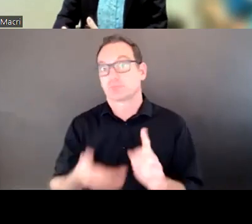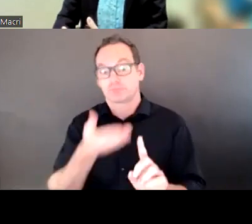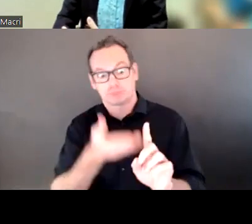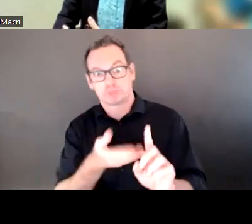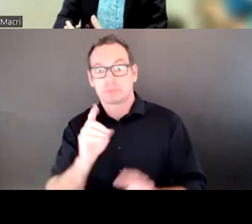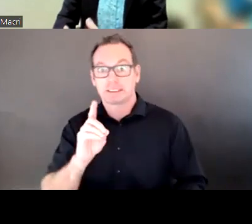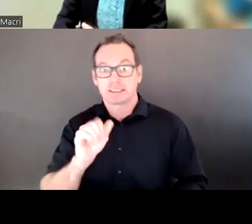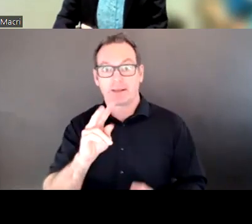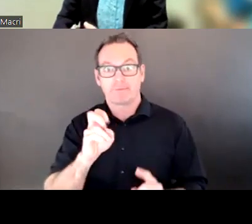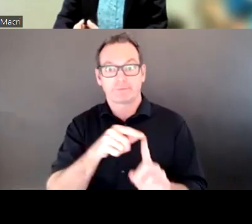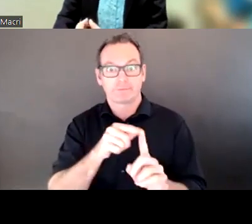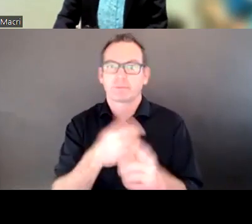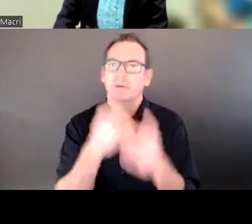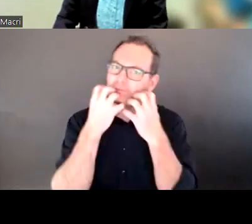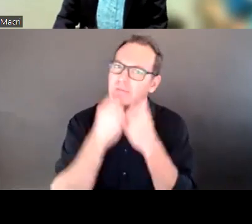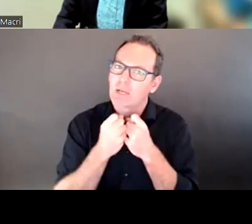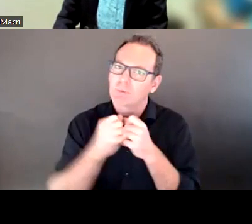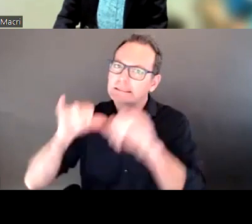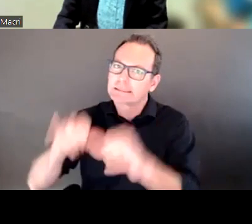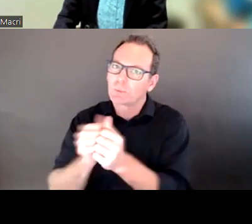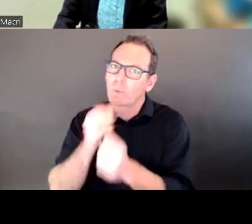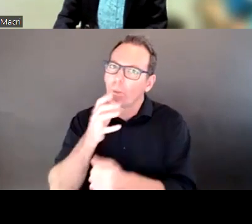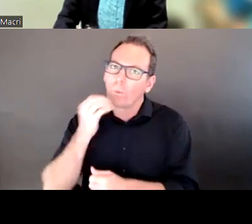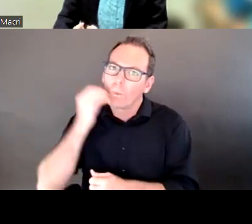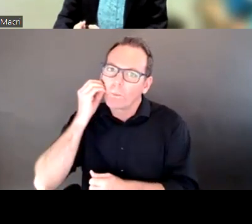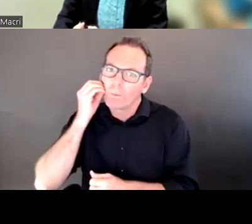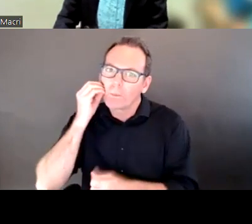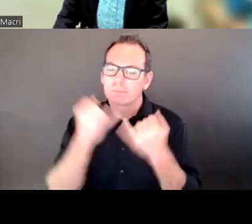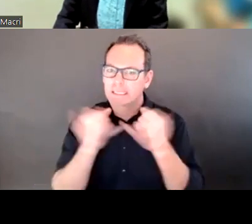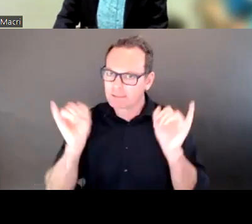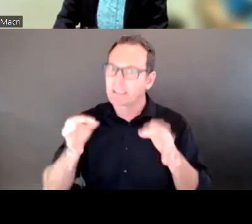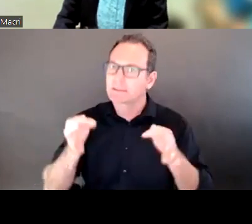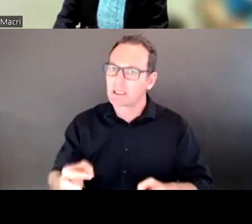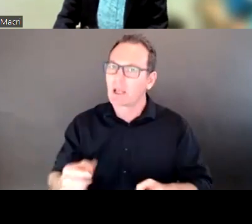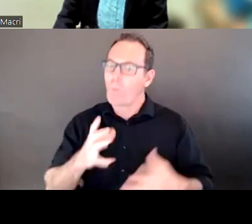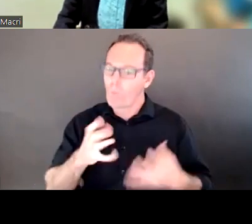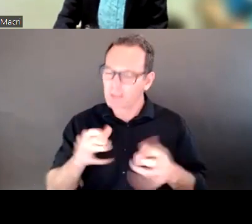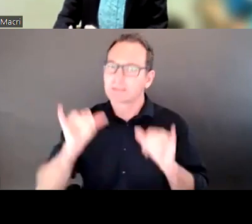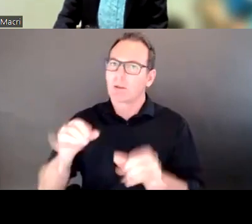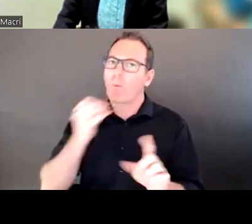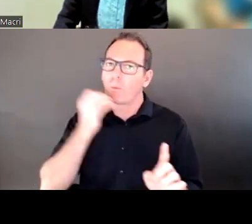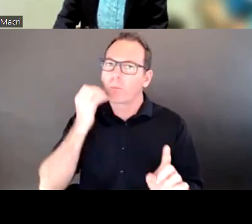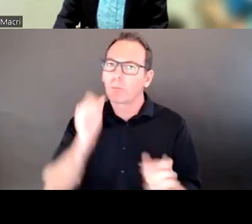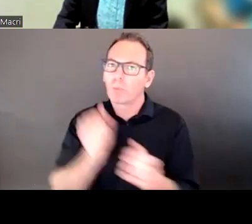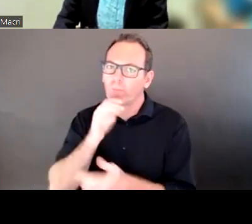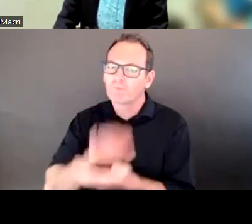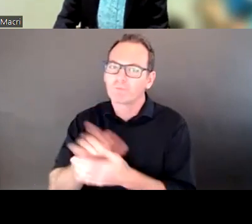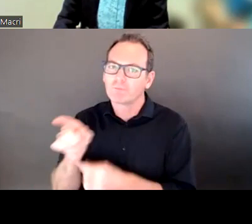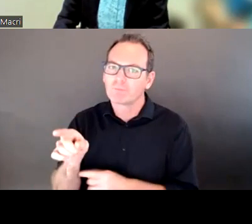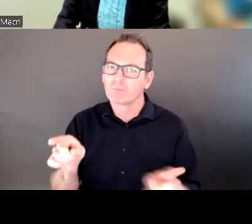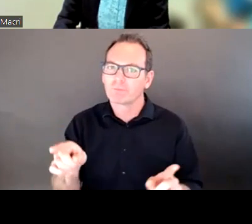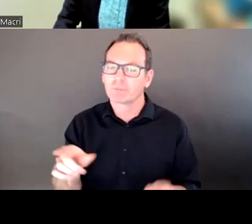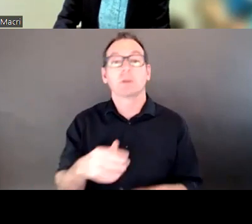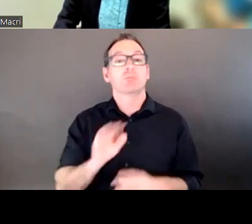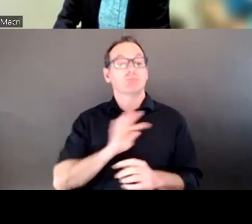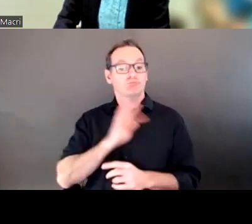really values being in the home and his autonomous decision to stay. The healthcare team working with him